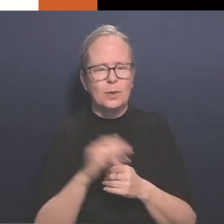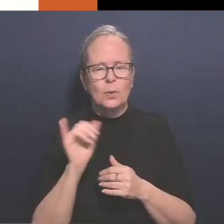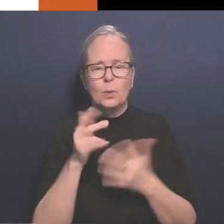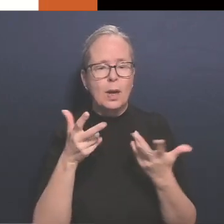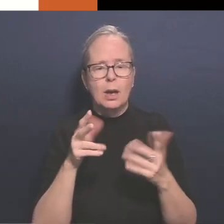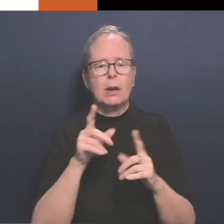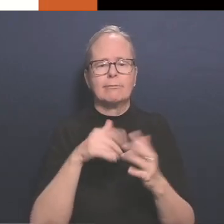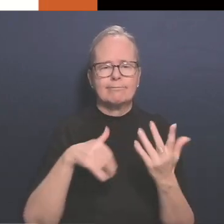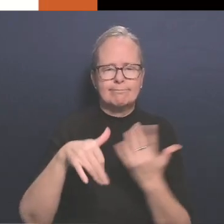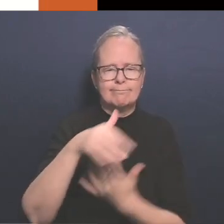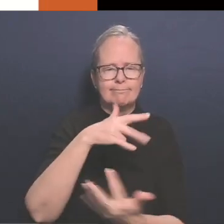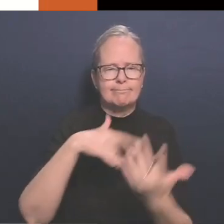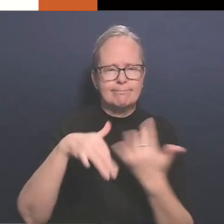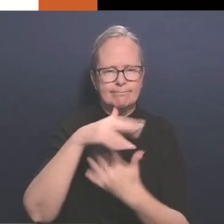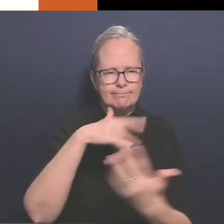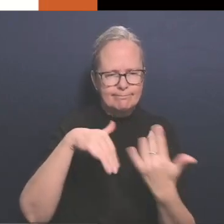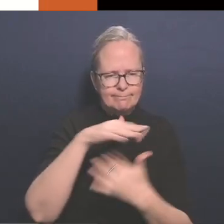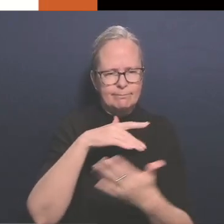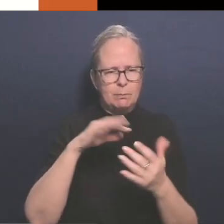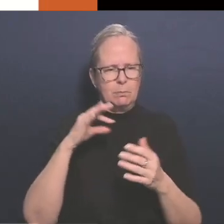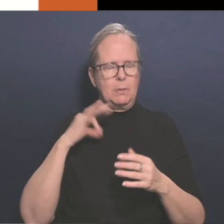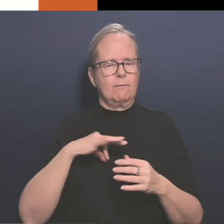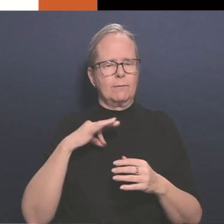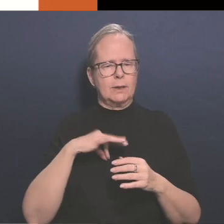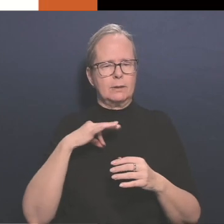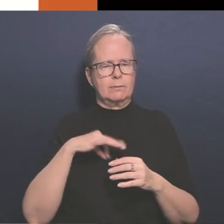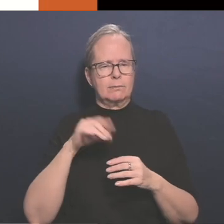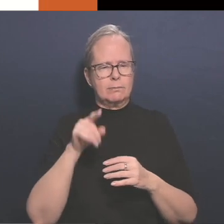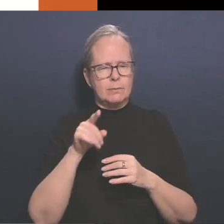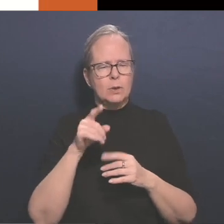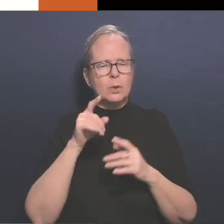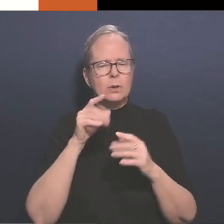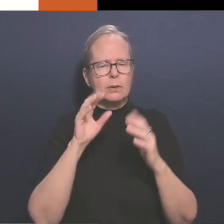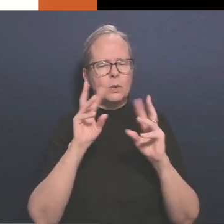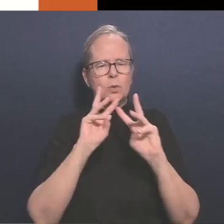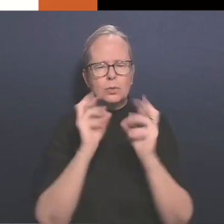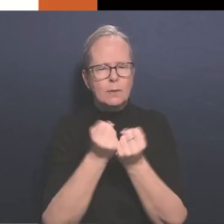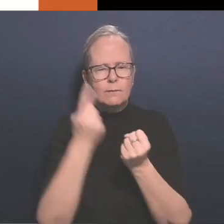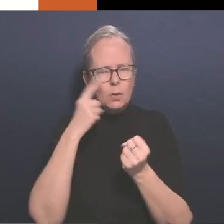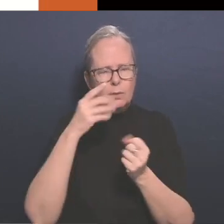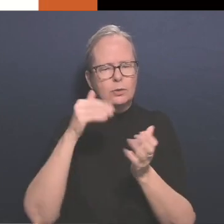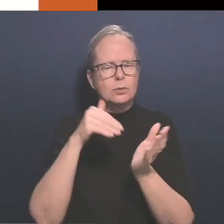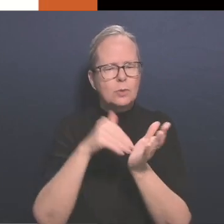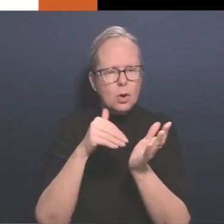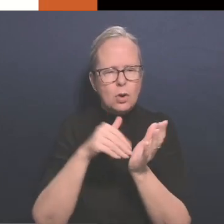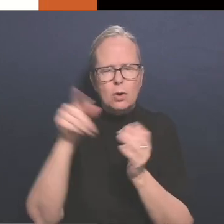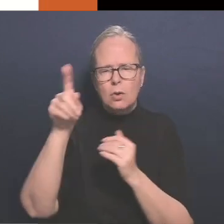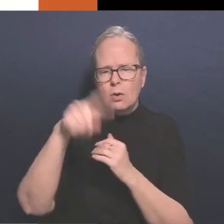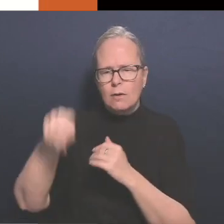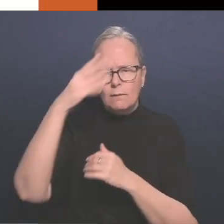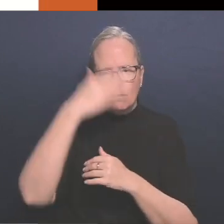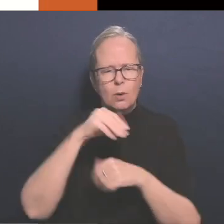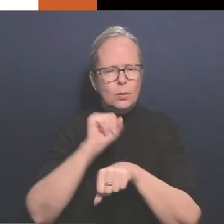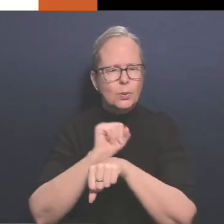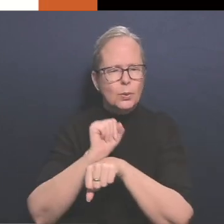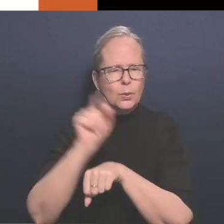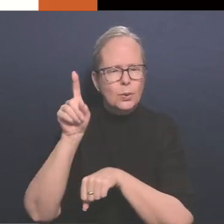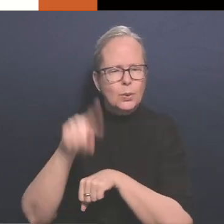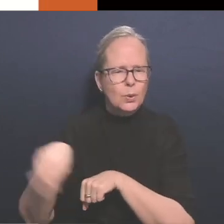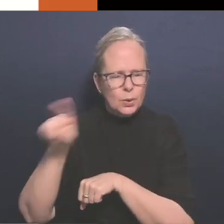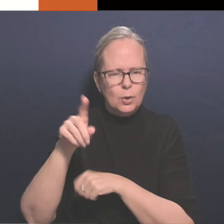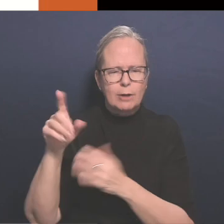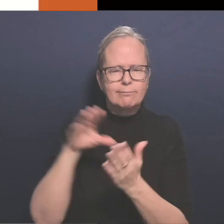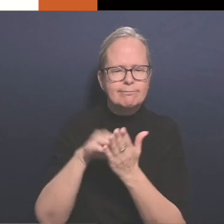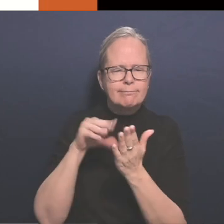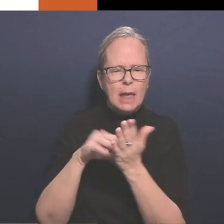I'd have to, I don't know, Dave, if you know off the top of your head, I believe we had that when it was the previous version, which was the